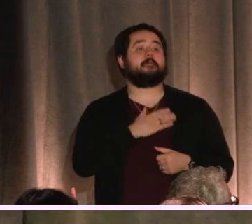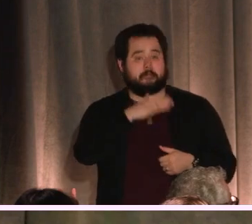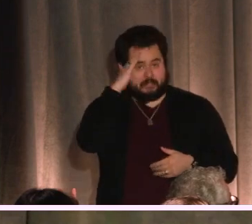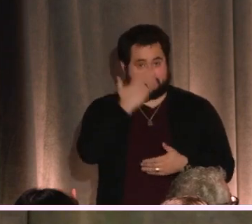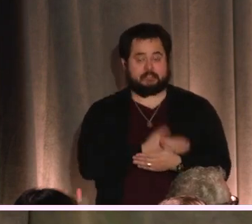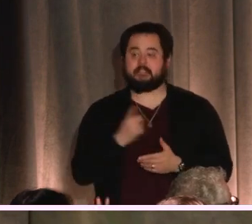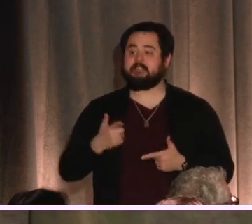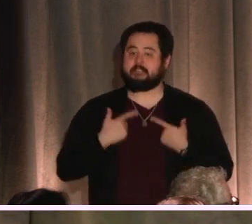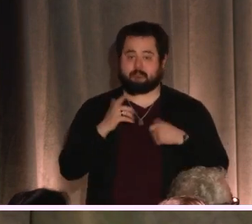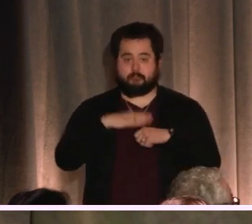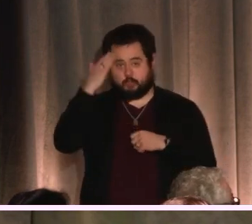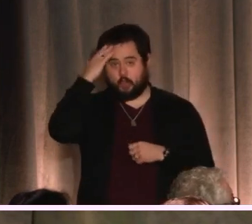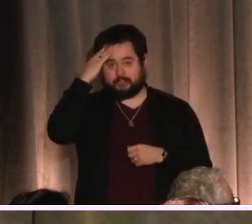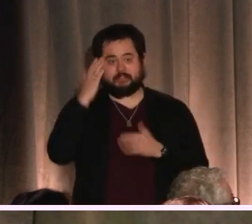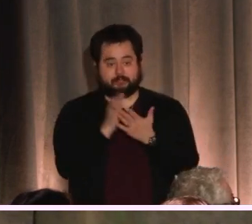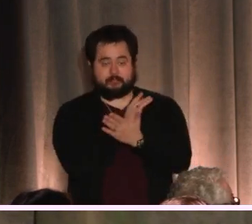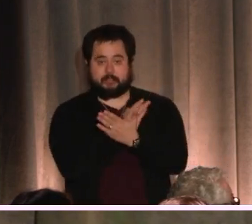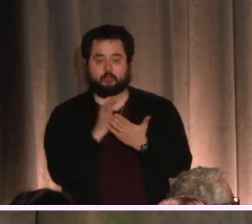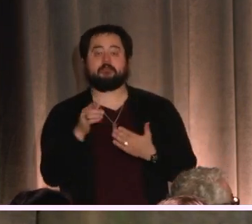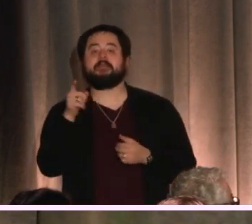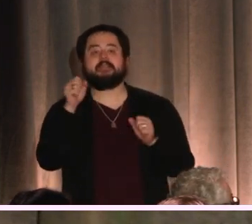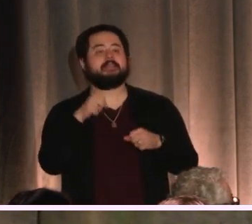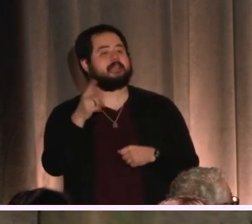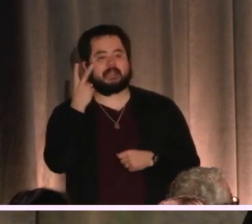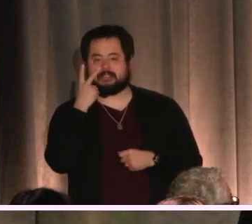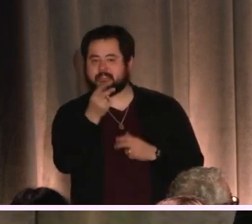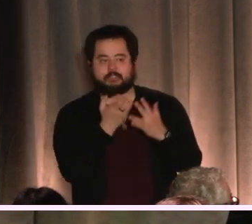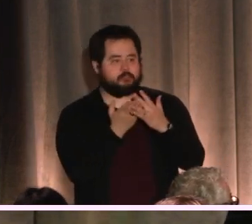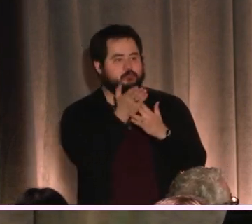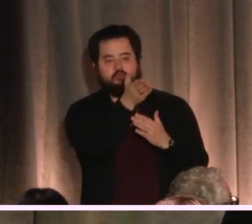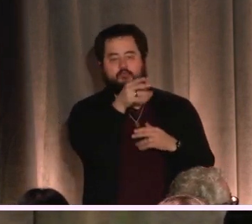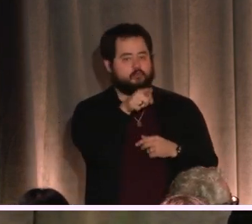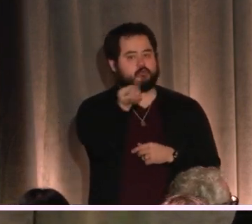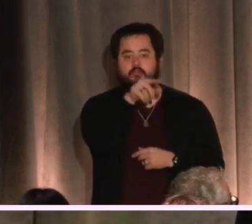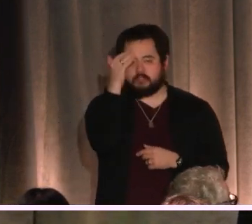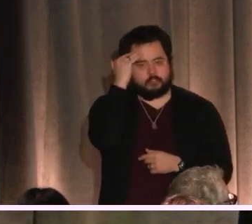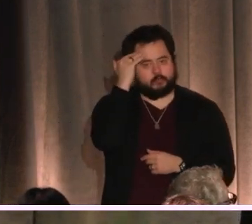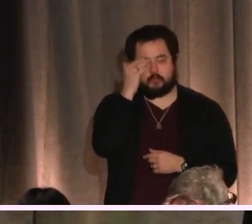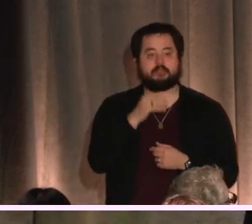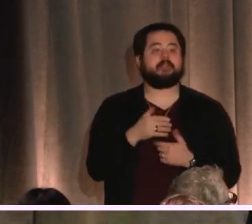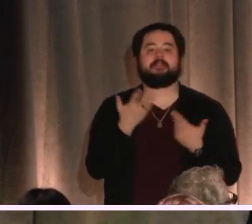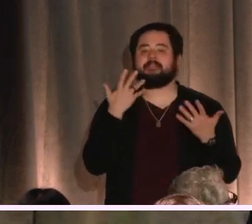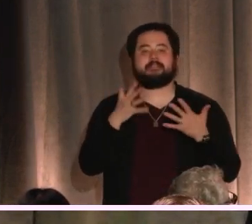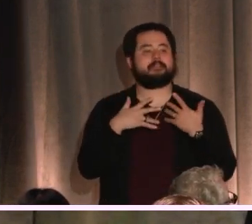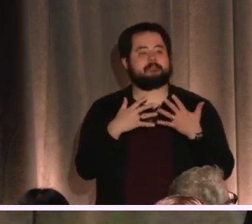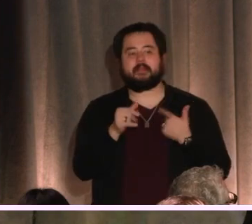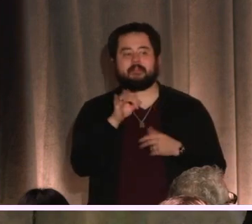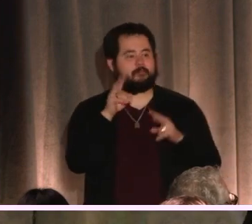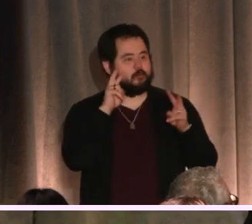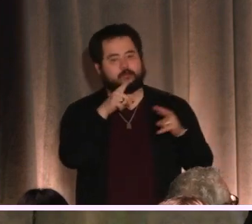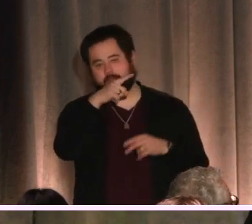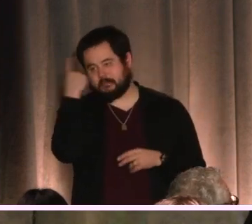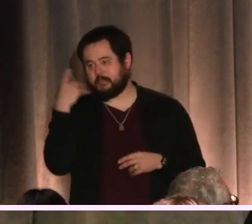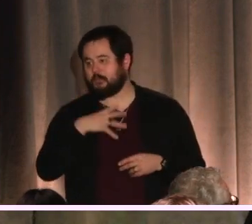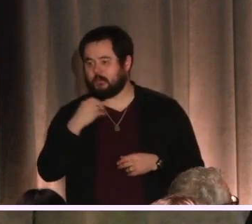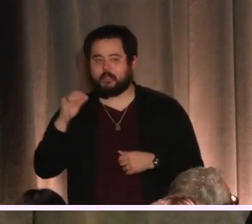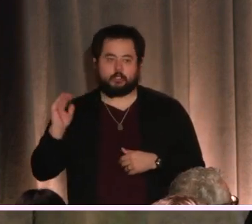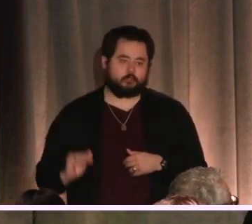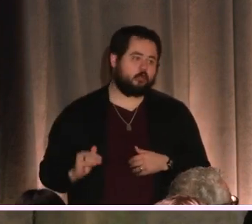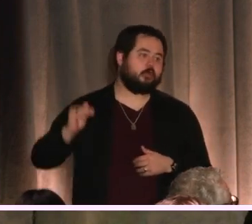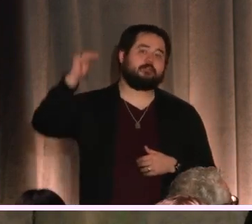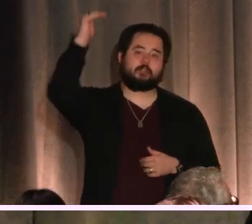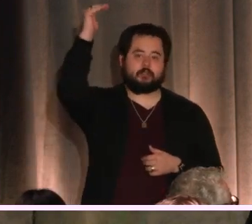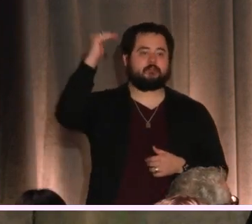autism spectrum, and he can see right through you. He doesn't look at you whether you're black, white, short,